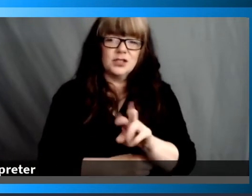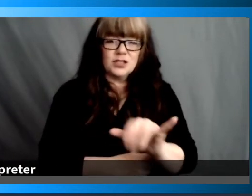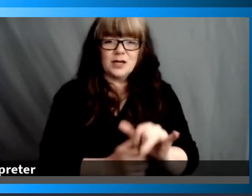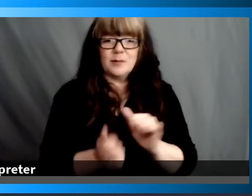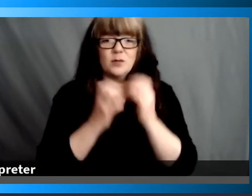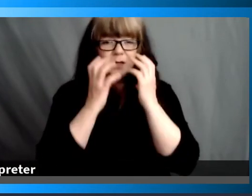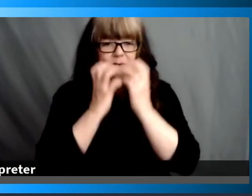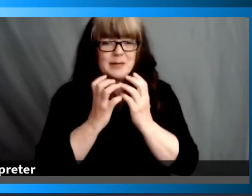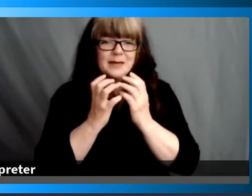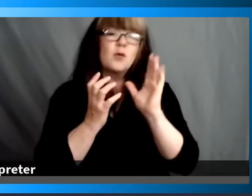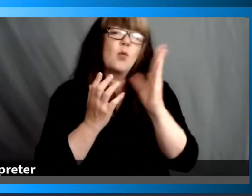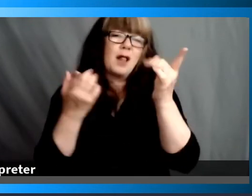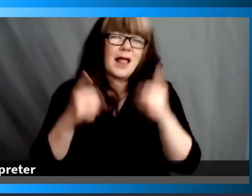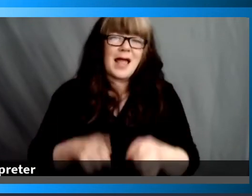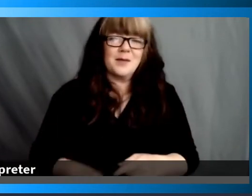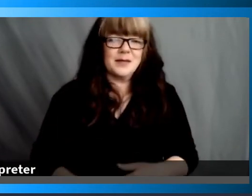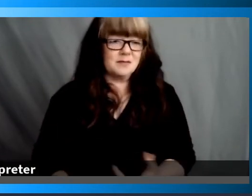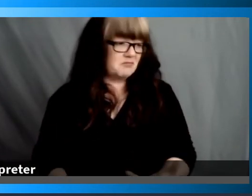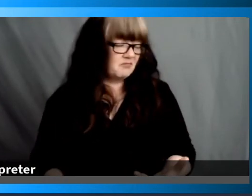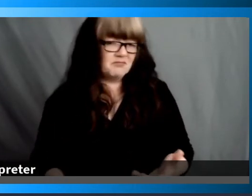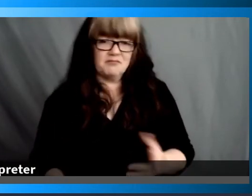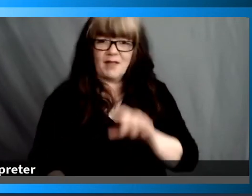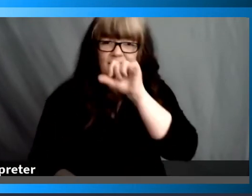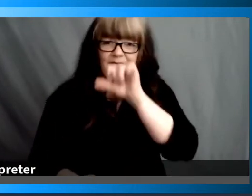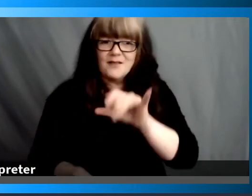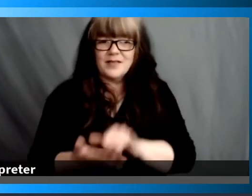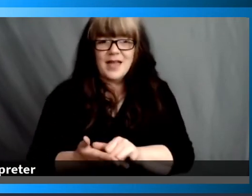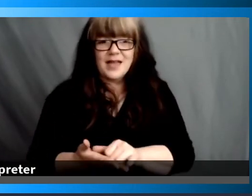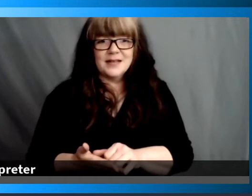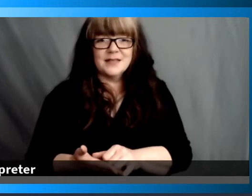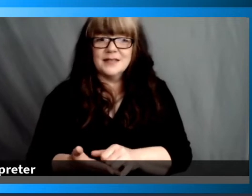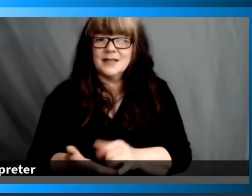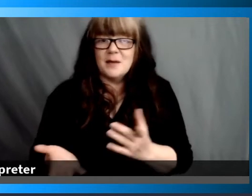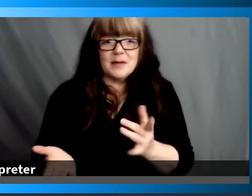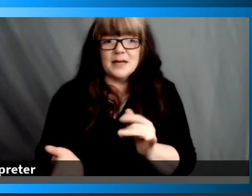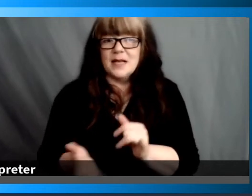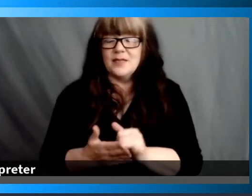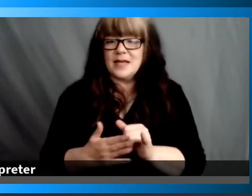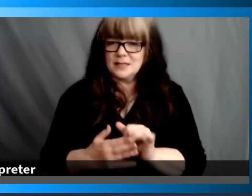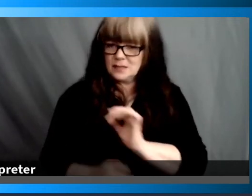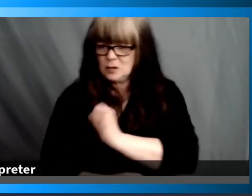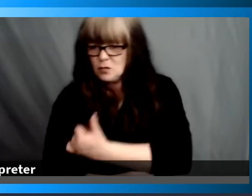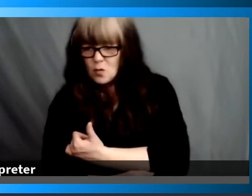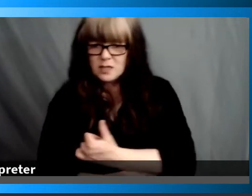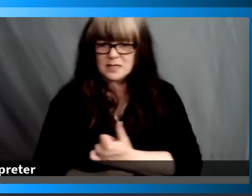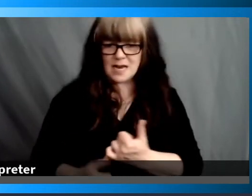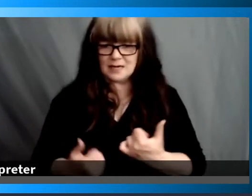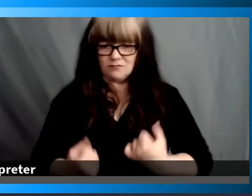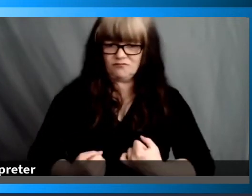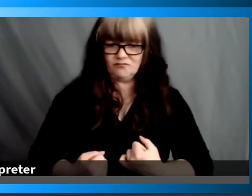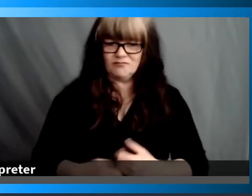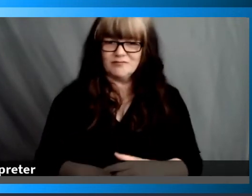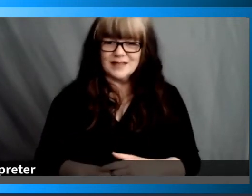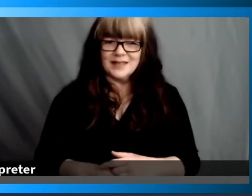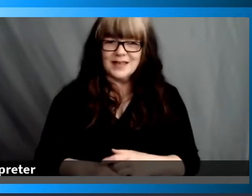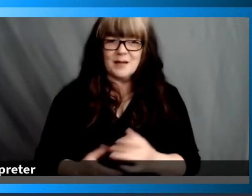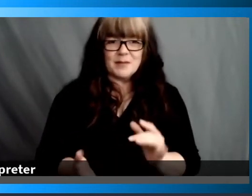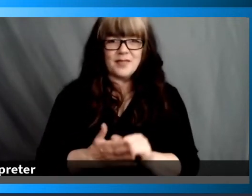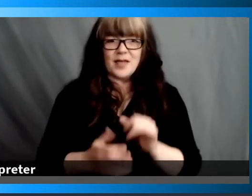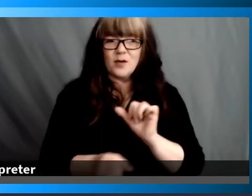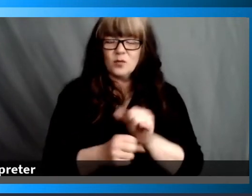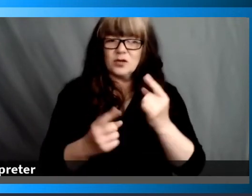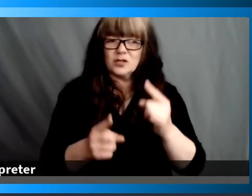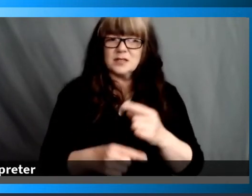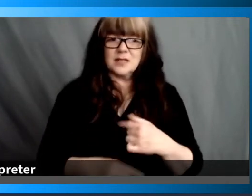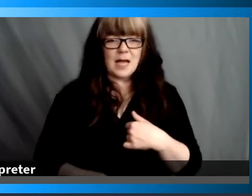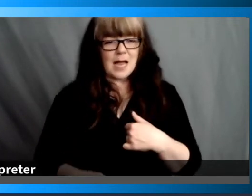Oh, yeah. I'm here for it. I love it. I mean, that's the authoritative like thing. It would totally check out for you. You're like, I need to be a